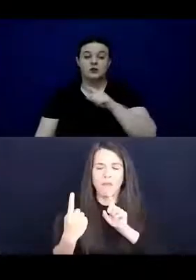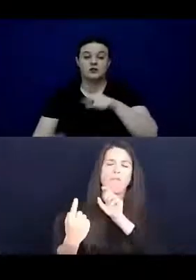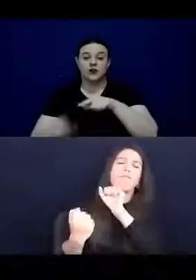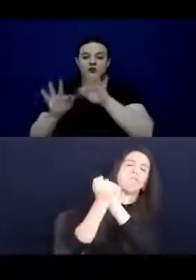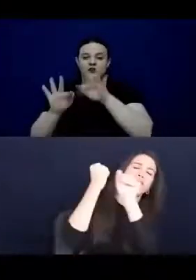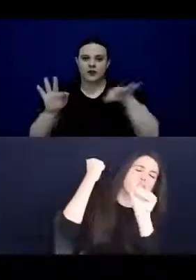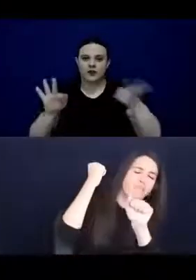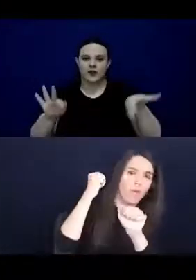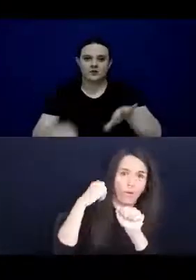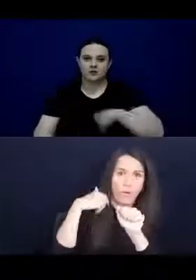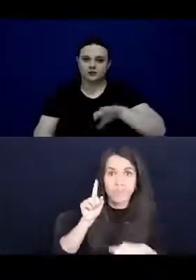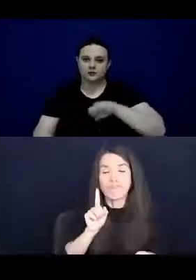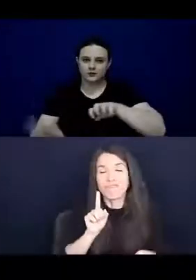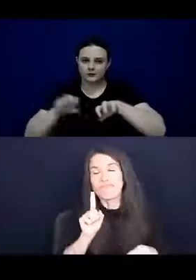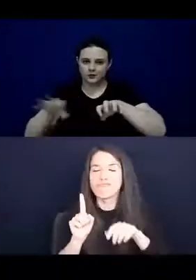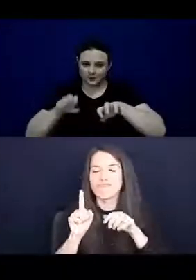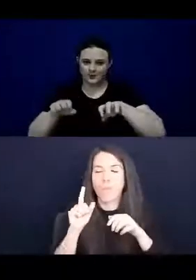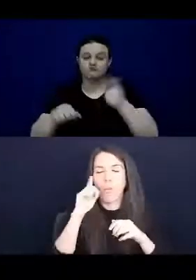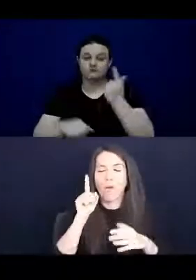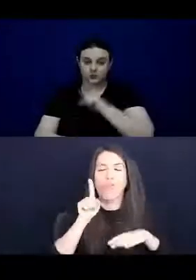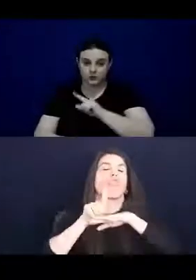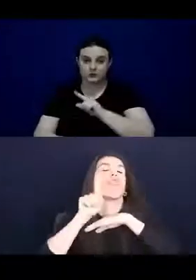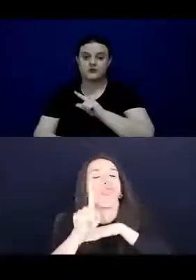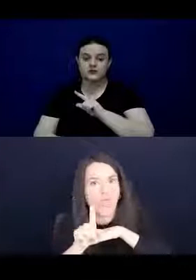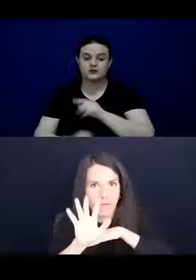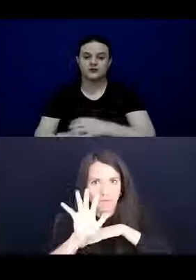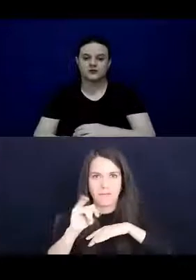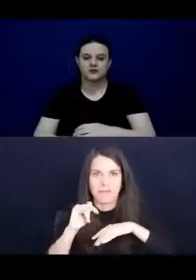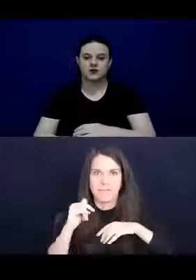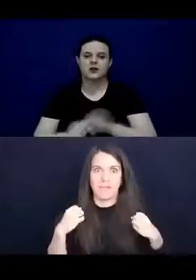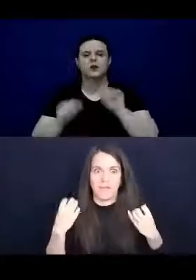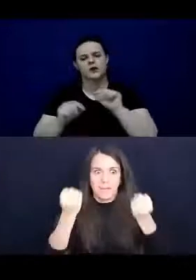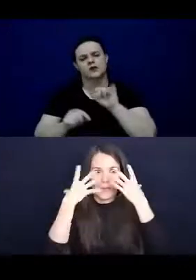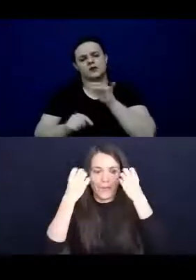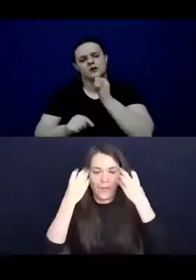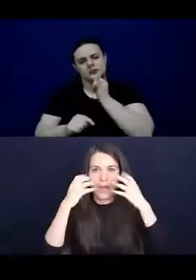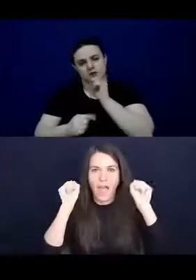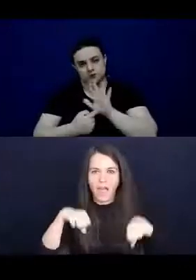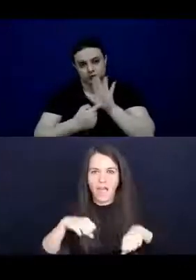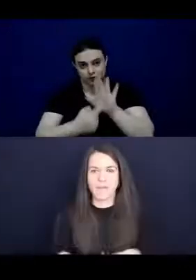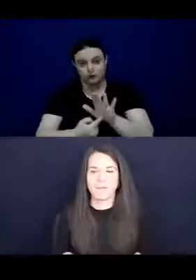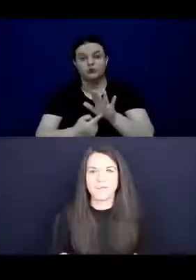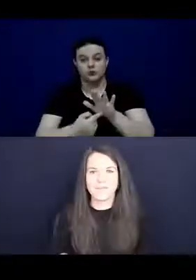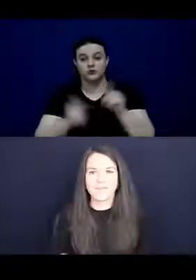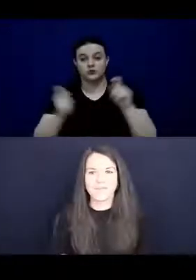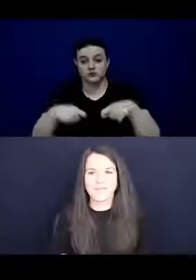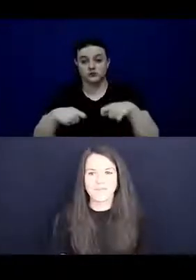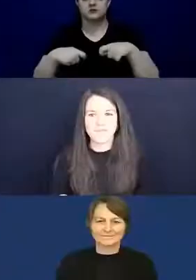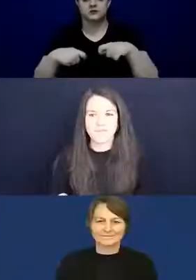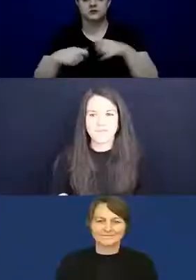an obstacle. So they're there to provide a warning. And this is the sort of approach that is used both in